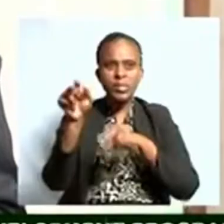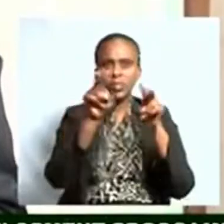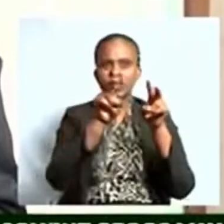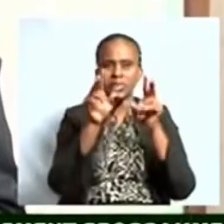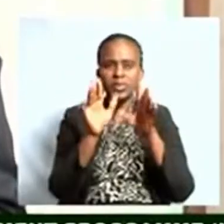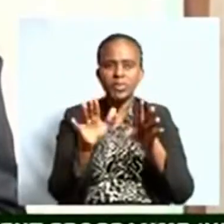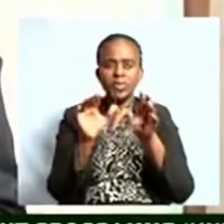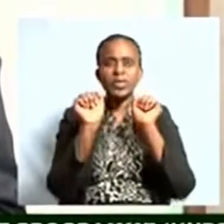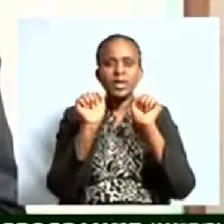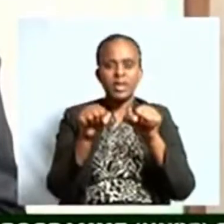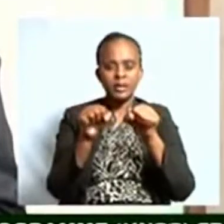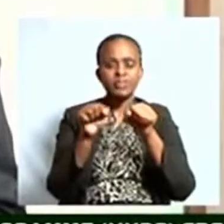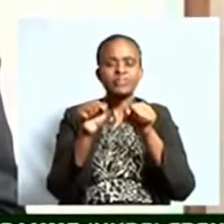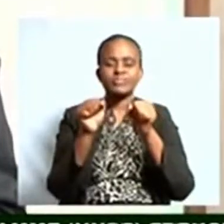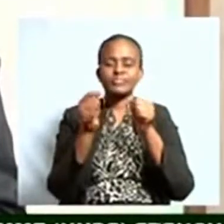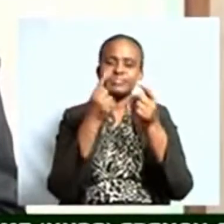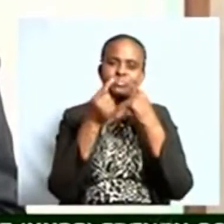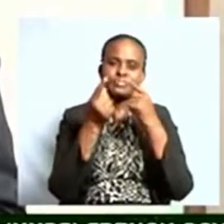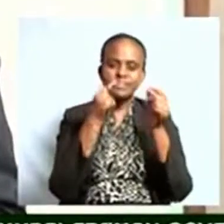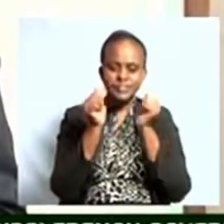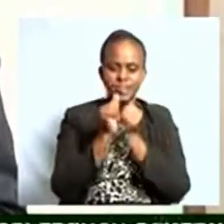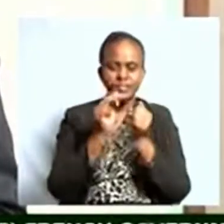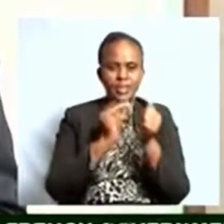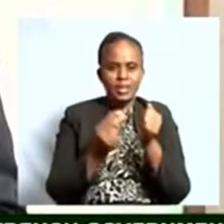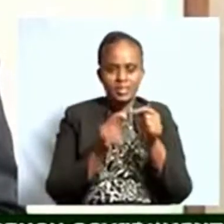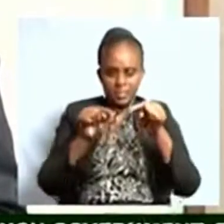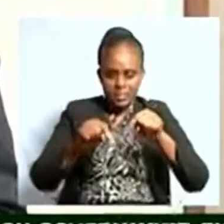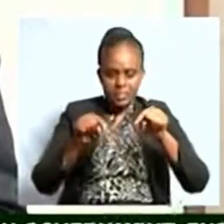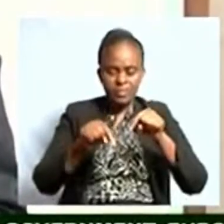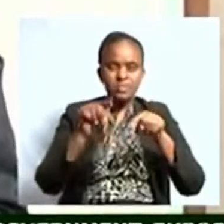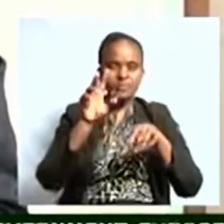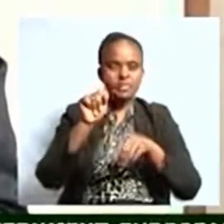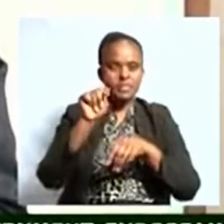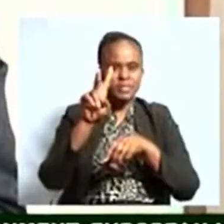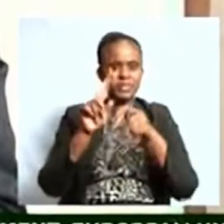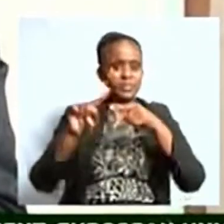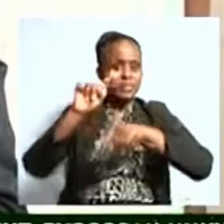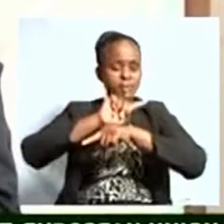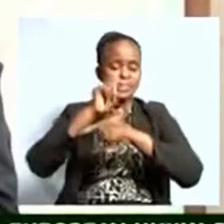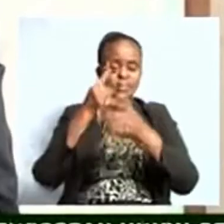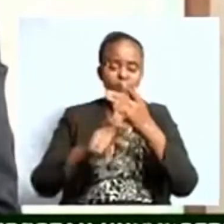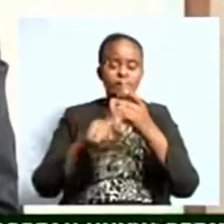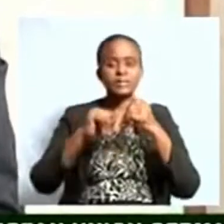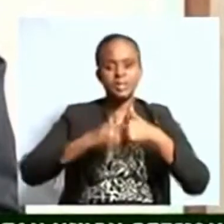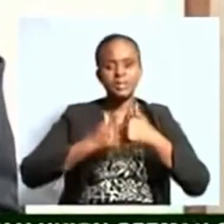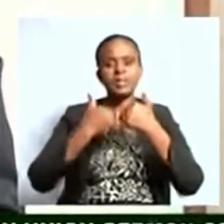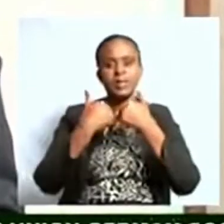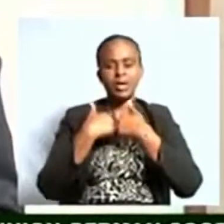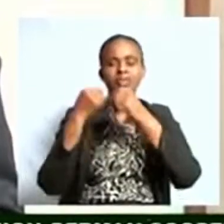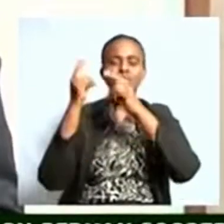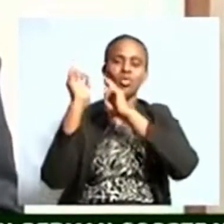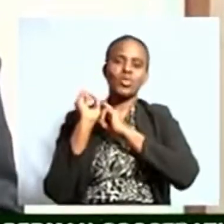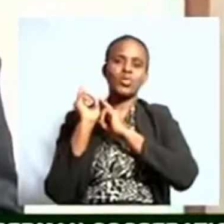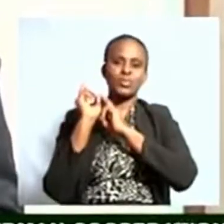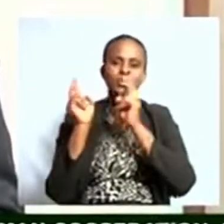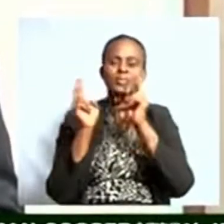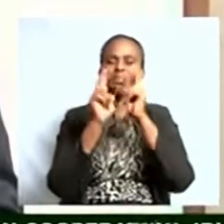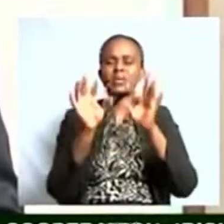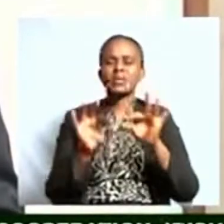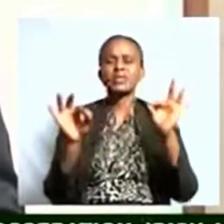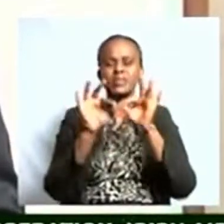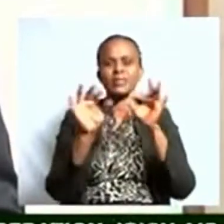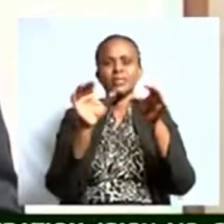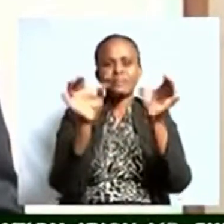able to interact with us live on air. Today, we host a very strategic